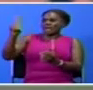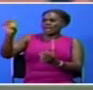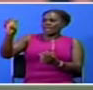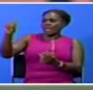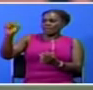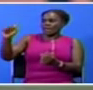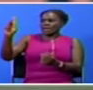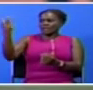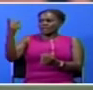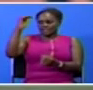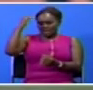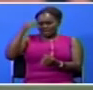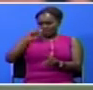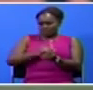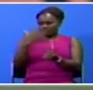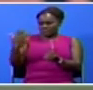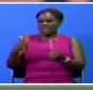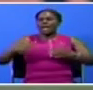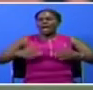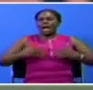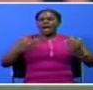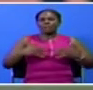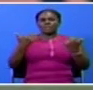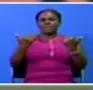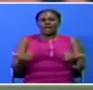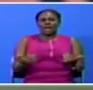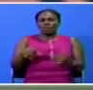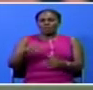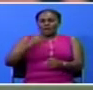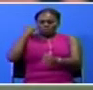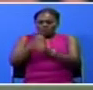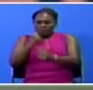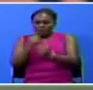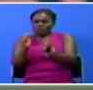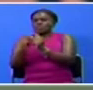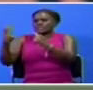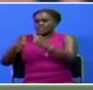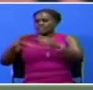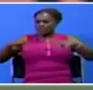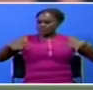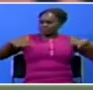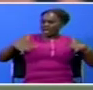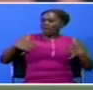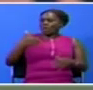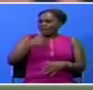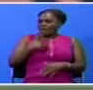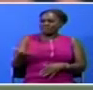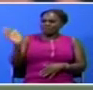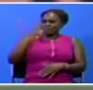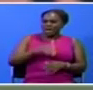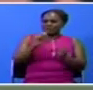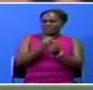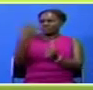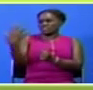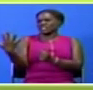15s. I'm glad that now he's done quite a lot of work for the Sevens. We are proudly having him back at the 15s, where